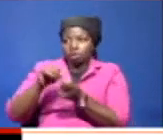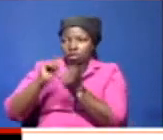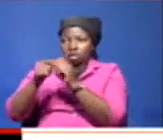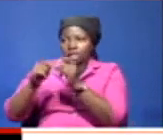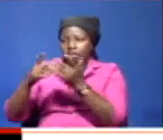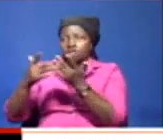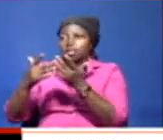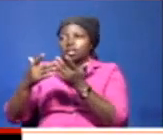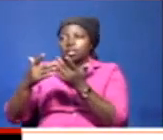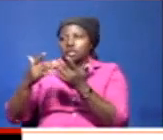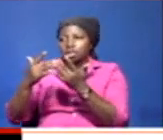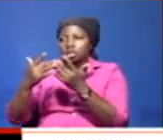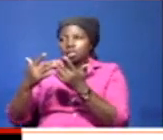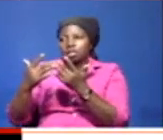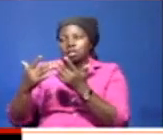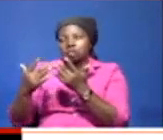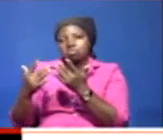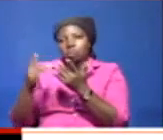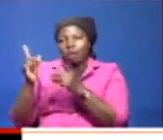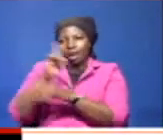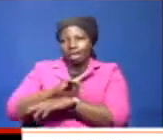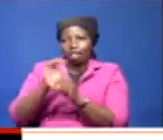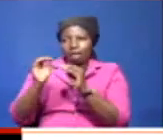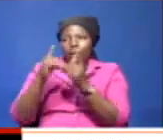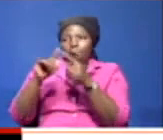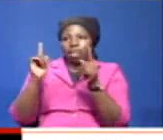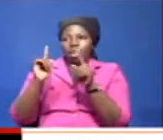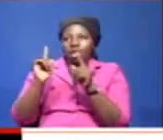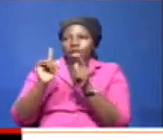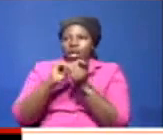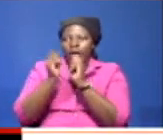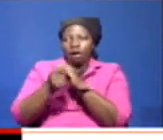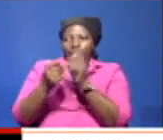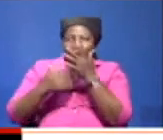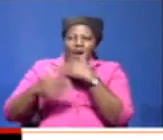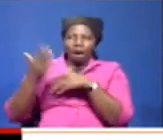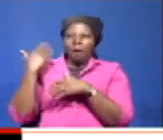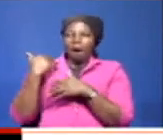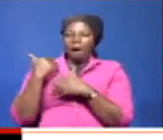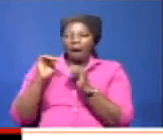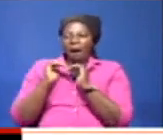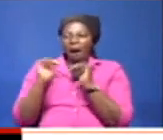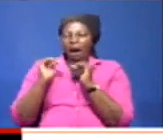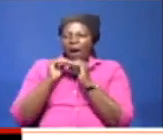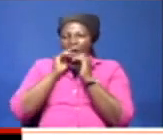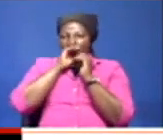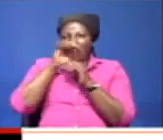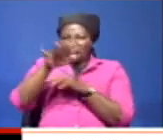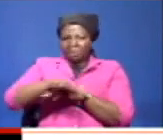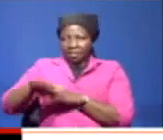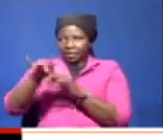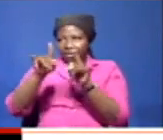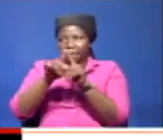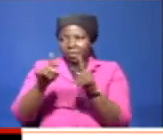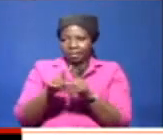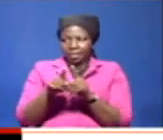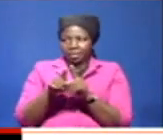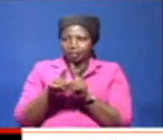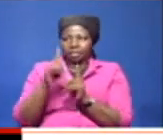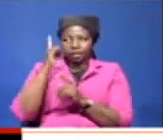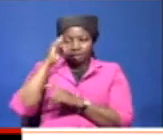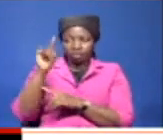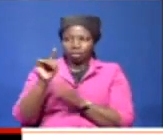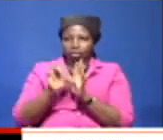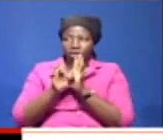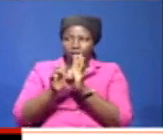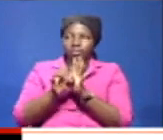reverse last year. From last year, yes. So they had to make new notes. Stage is still the same. I think that was Soisambu, which was